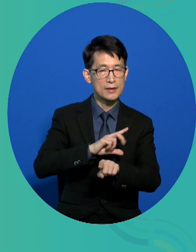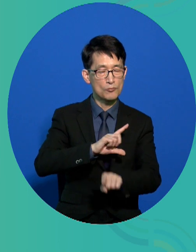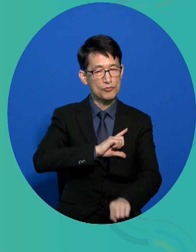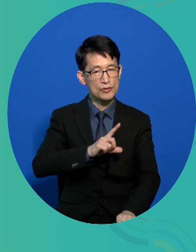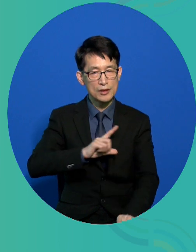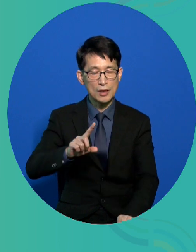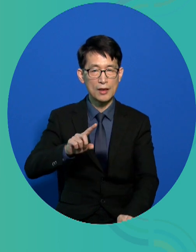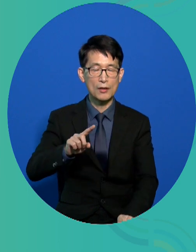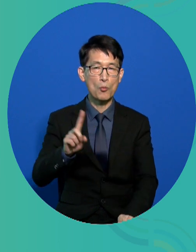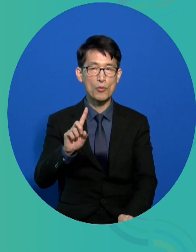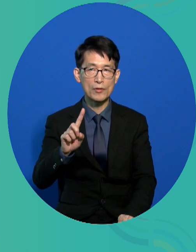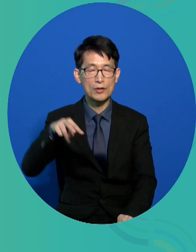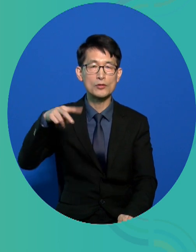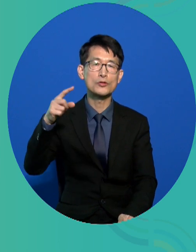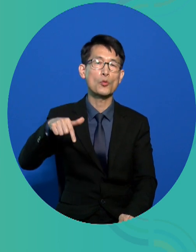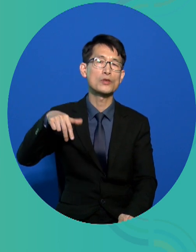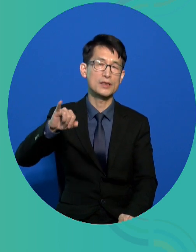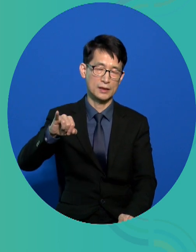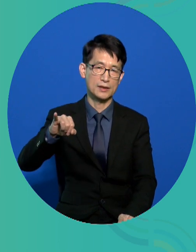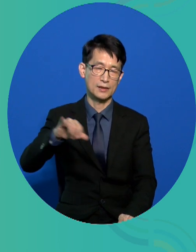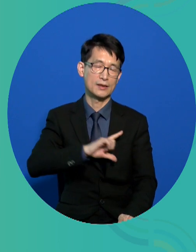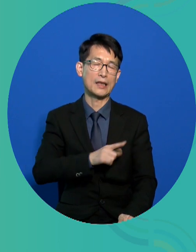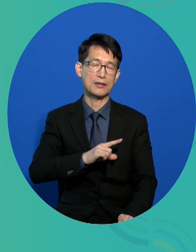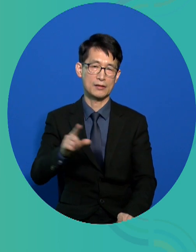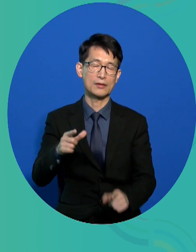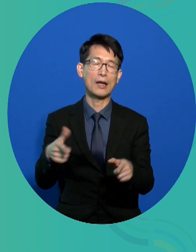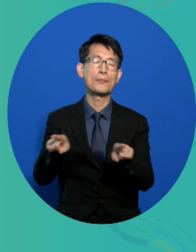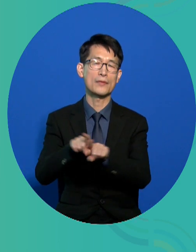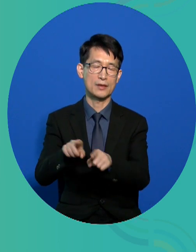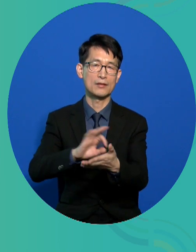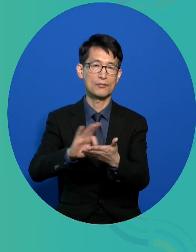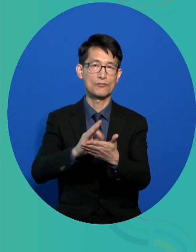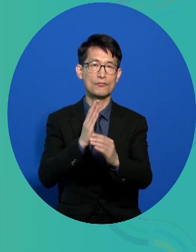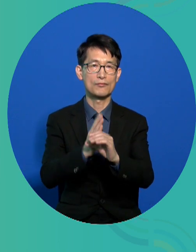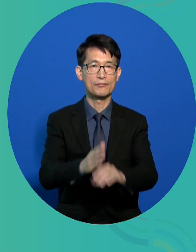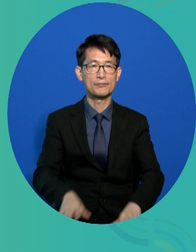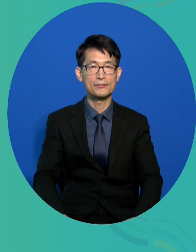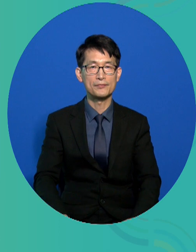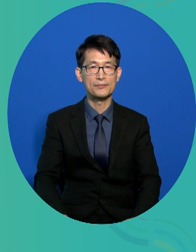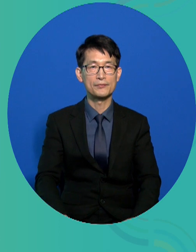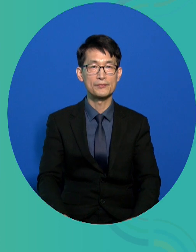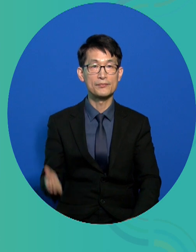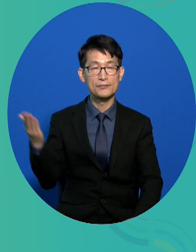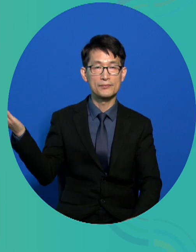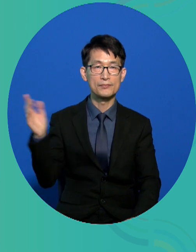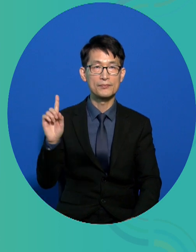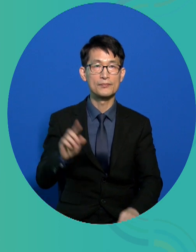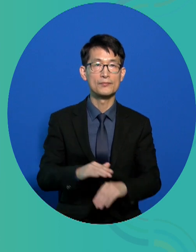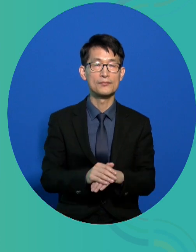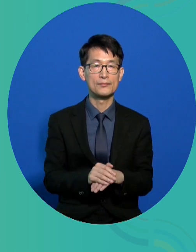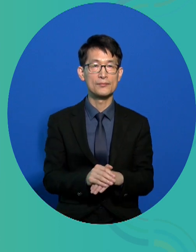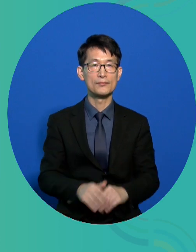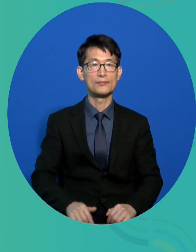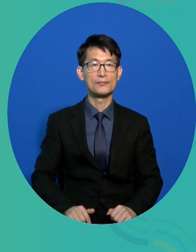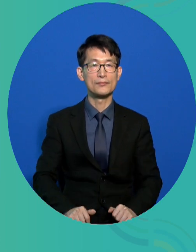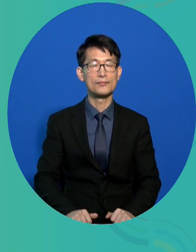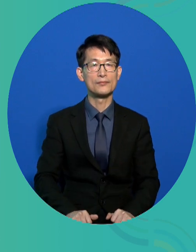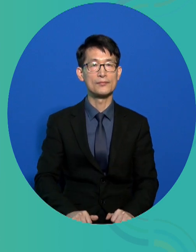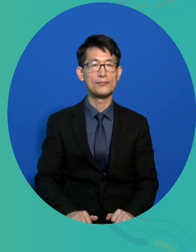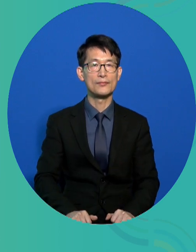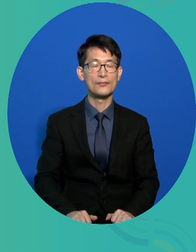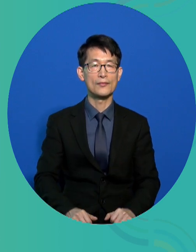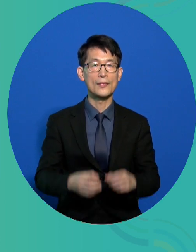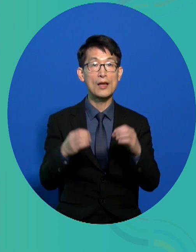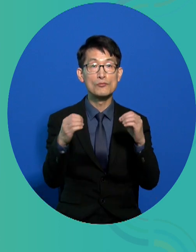education on the issue of those with hearing disability, and we give them